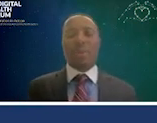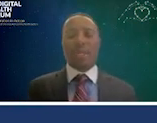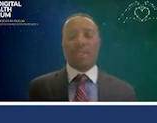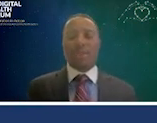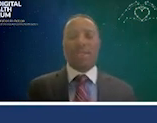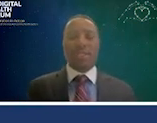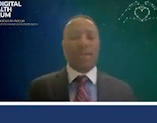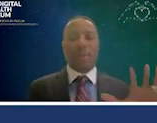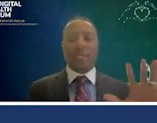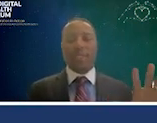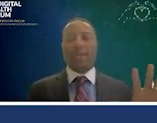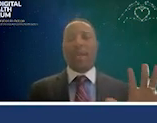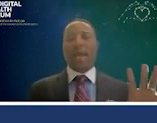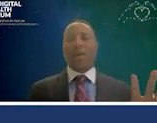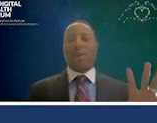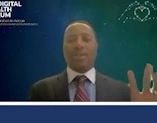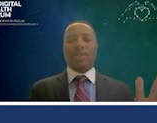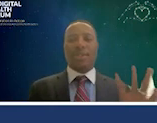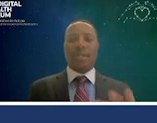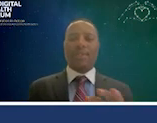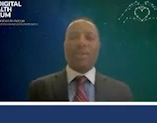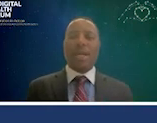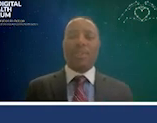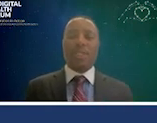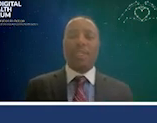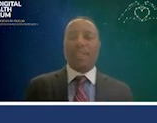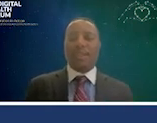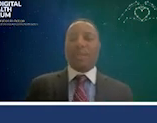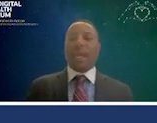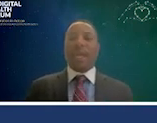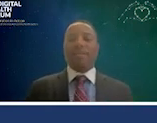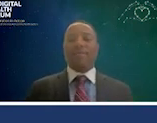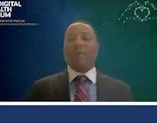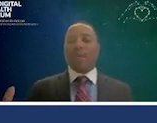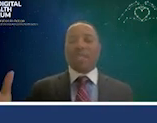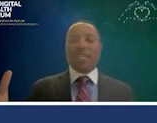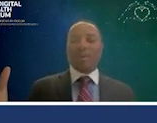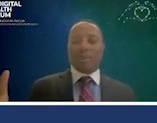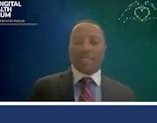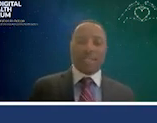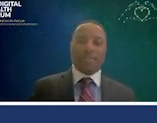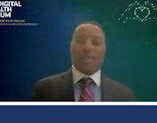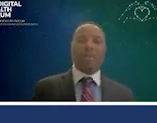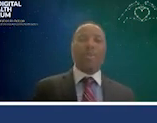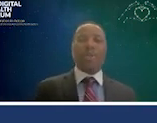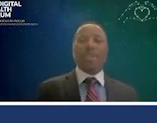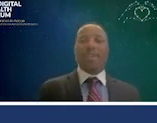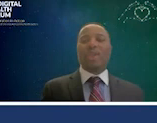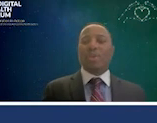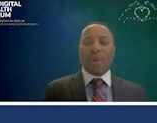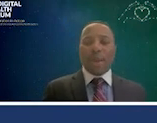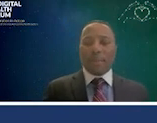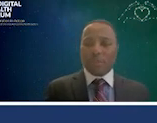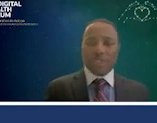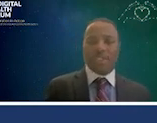the primary care strategy. And within our digital health strategy, we have 4 key objectives. Number 1,